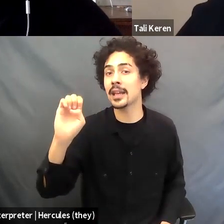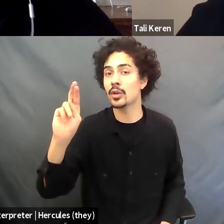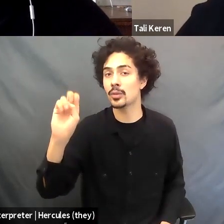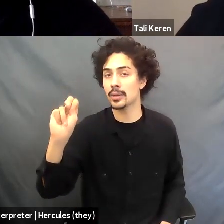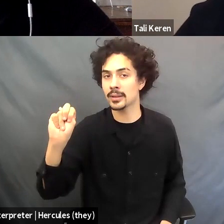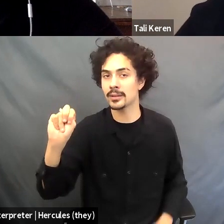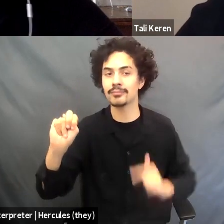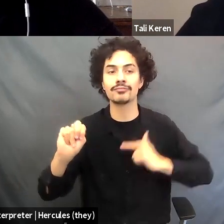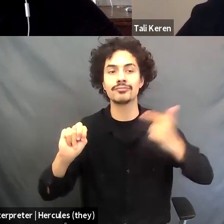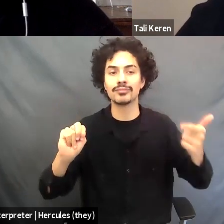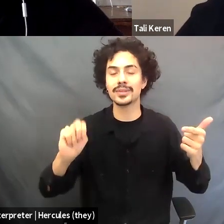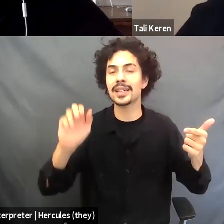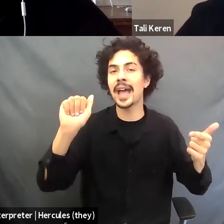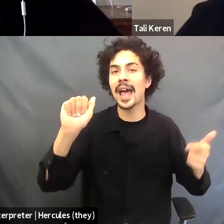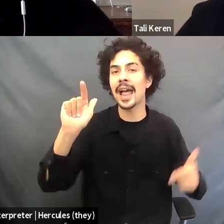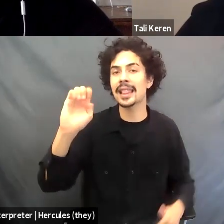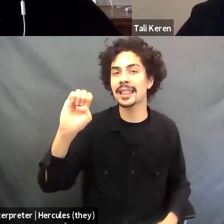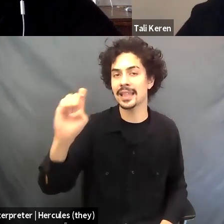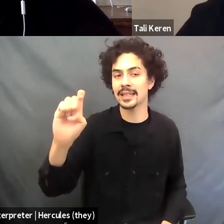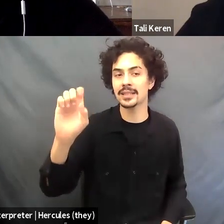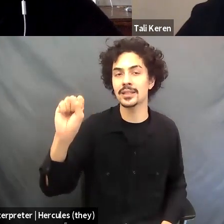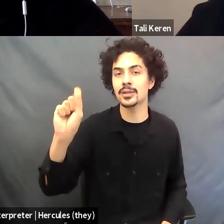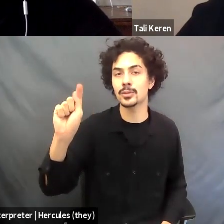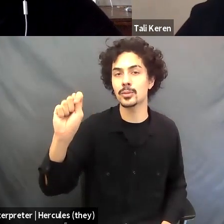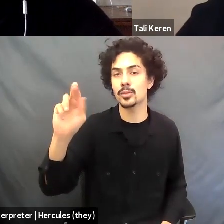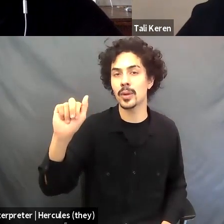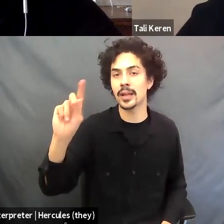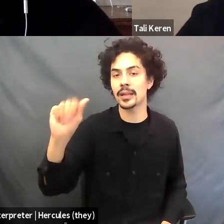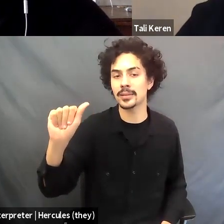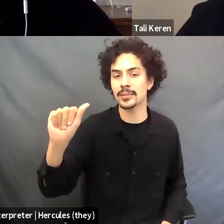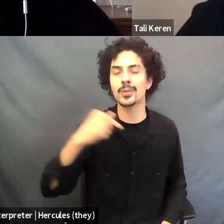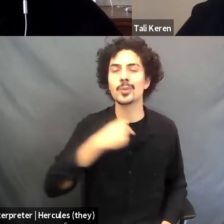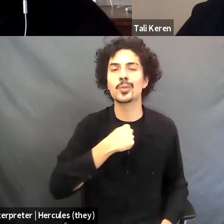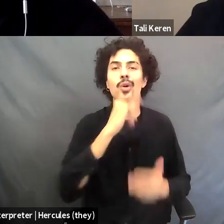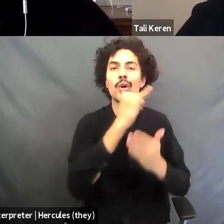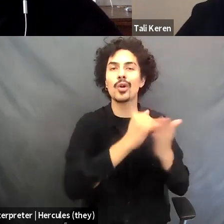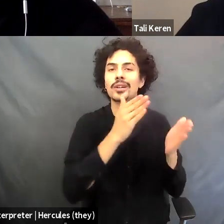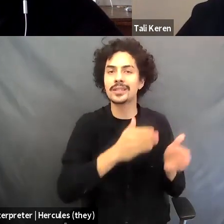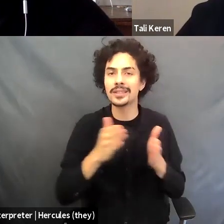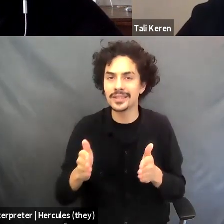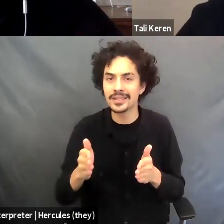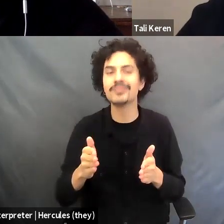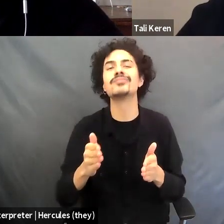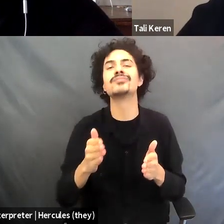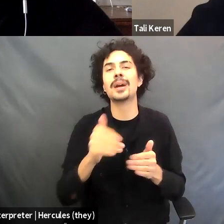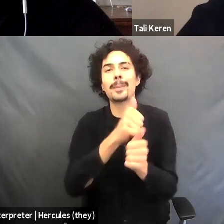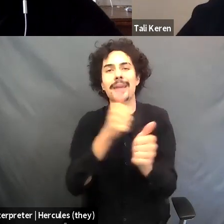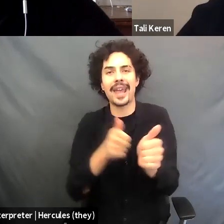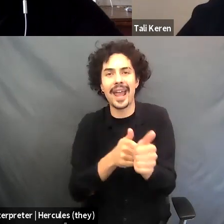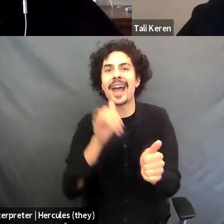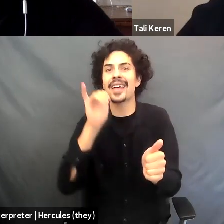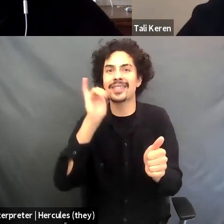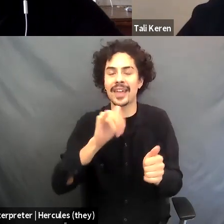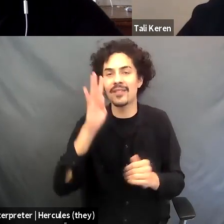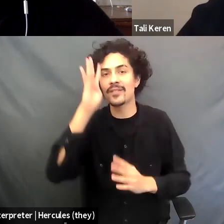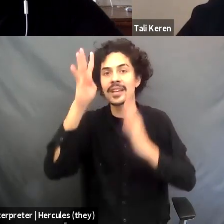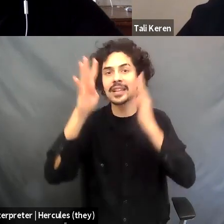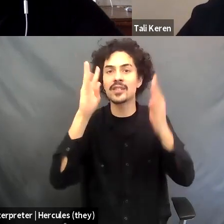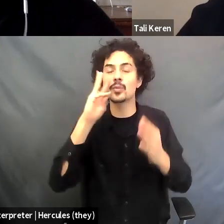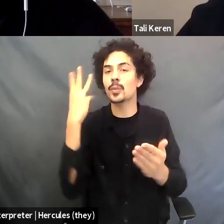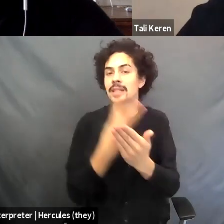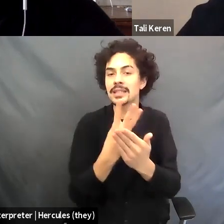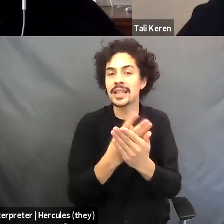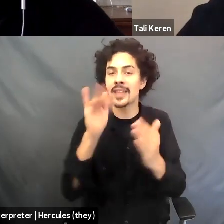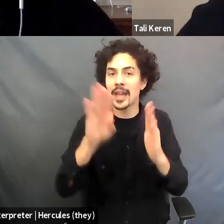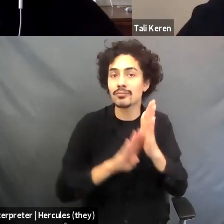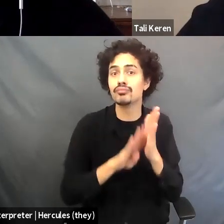Alex Strada. And we are the artists and collaborators behind Fictive Witness, lecture performance series that originated at